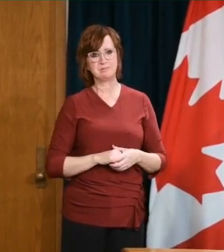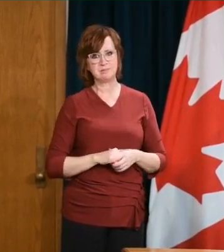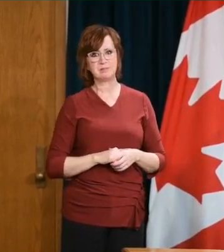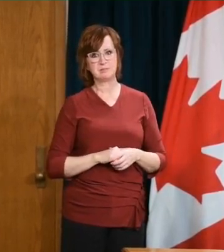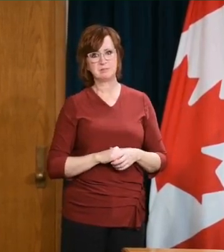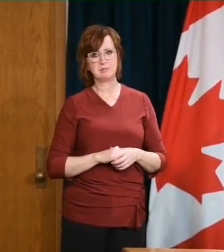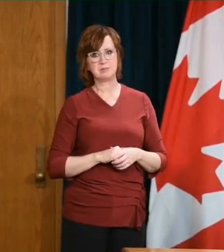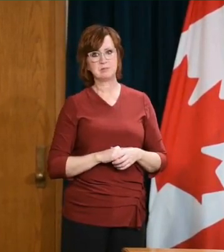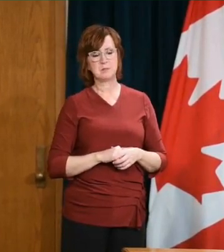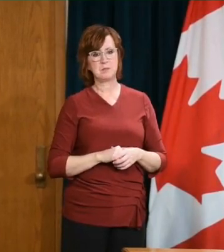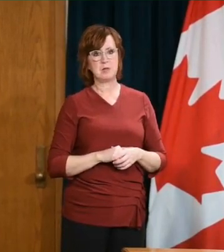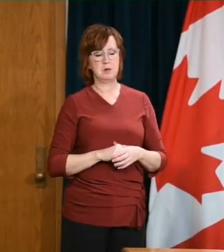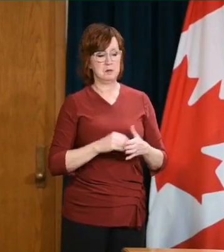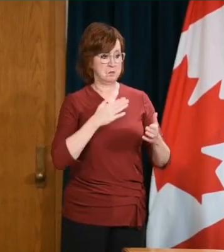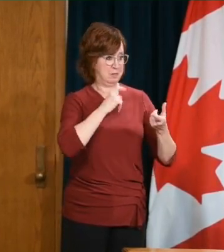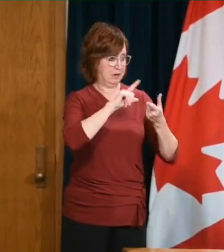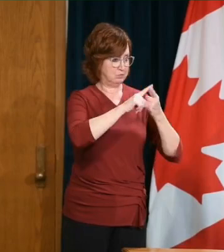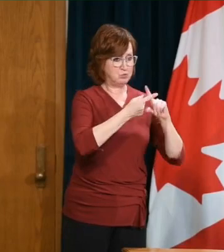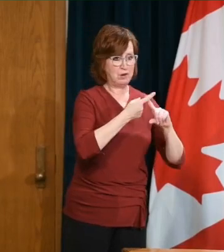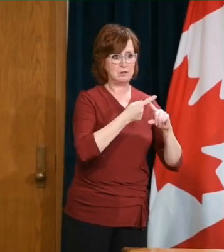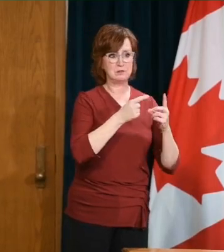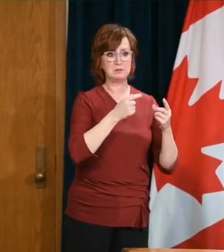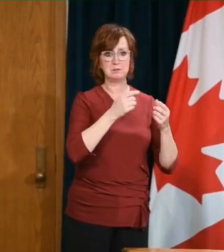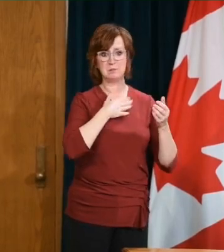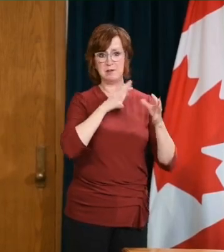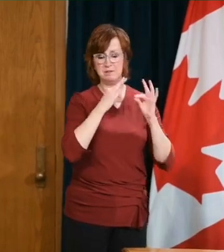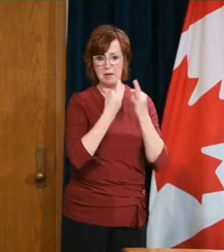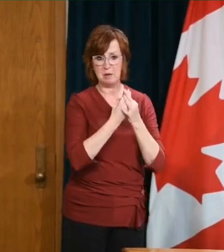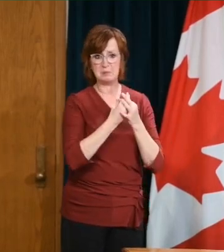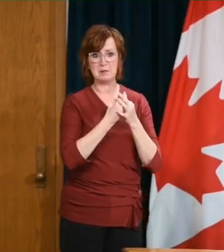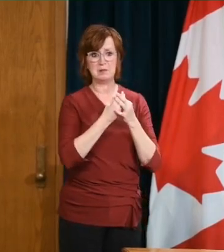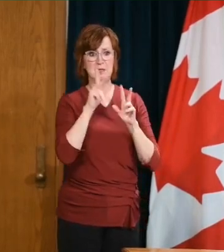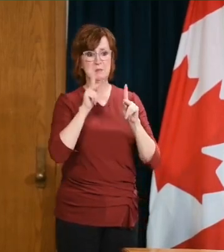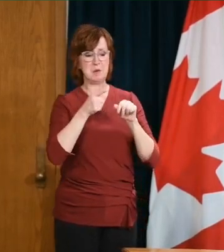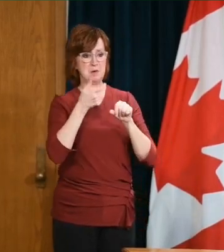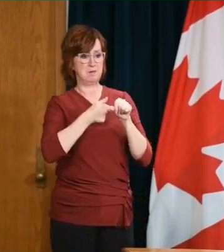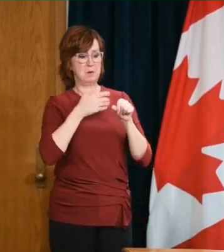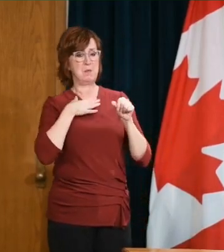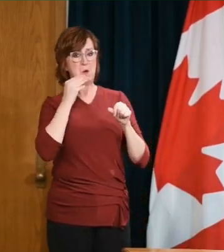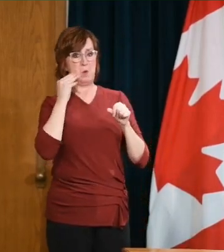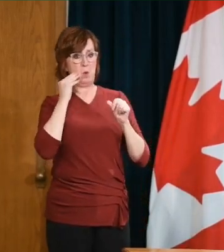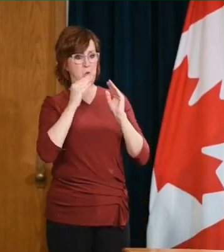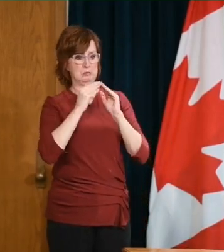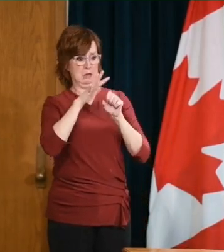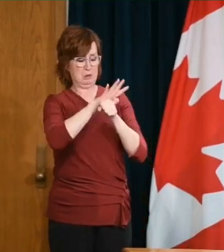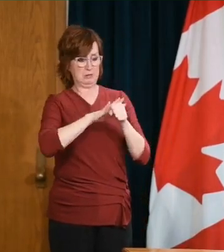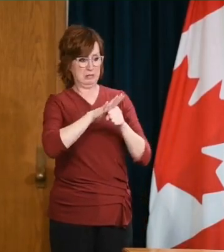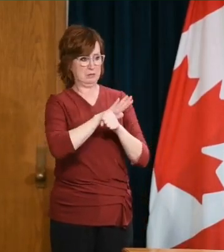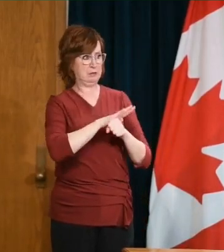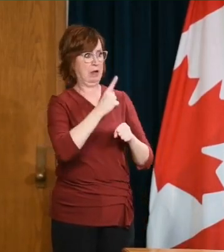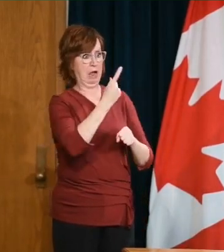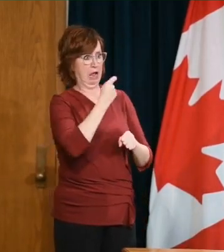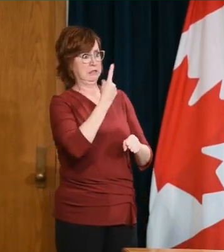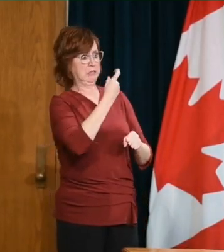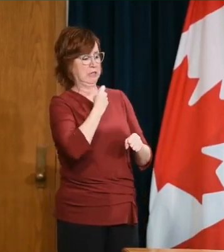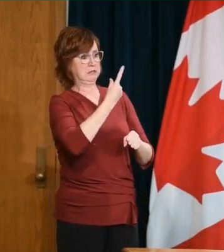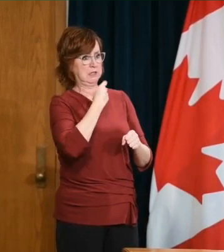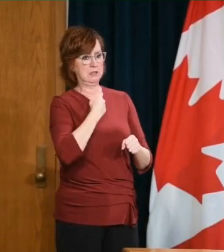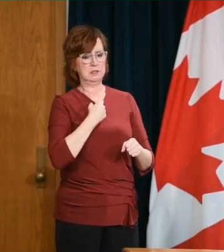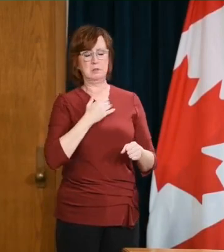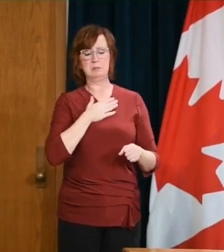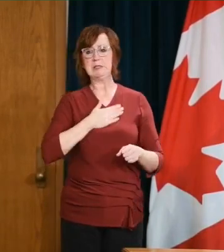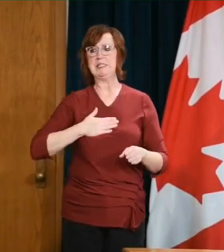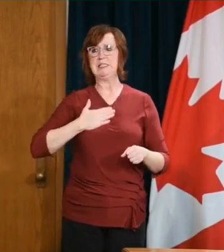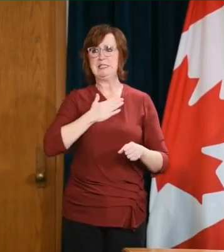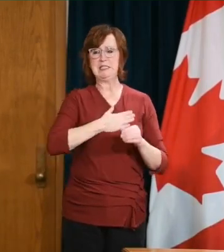have contacted me, friends, family, constituents, people across the province, that they would like continued